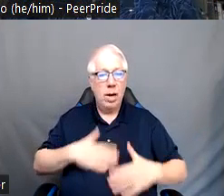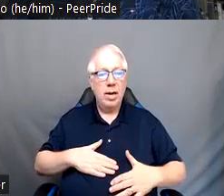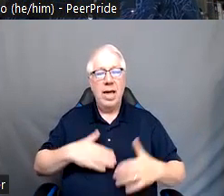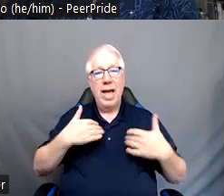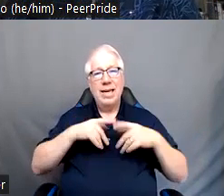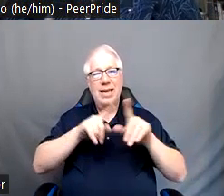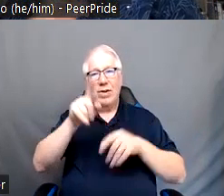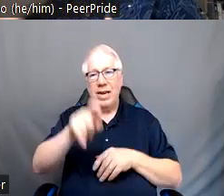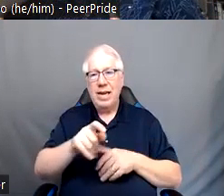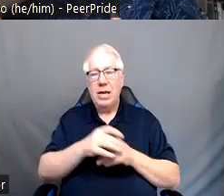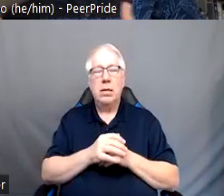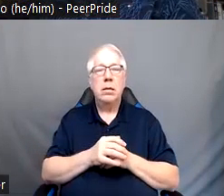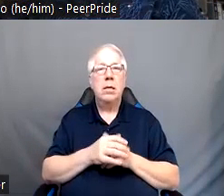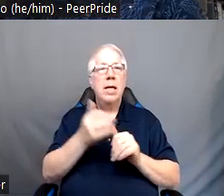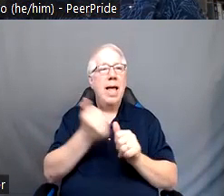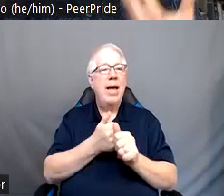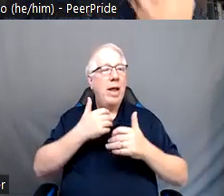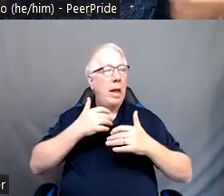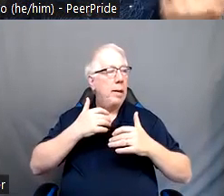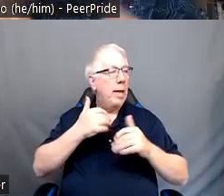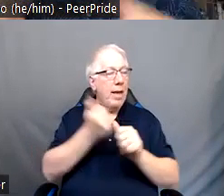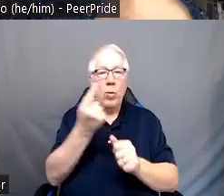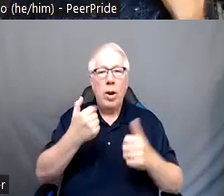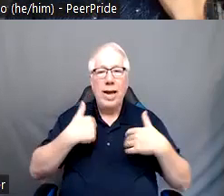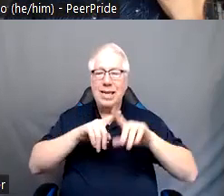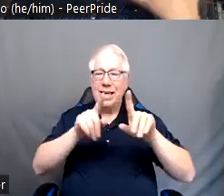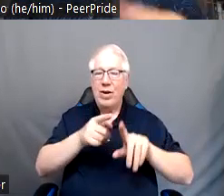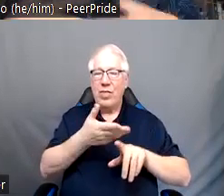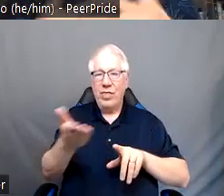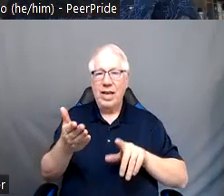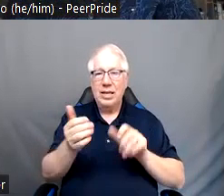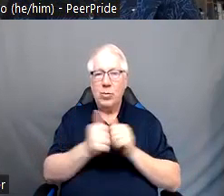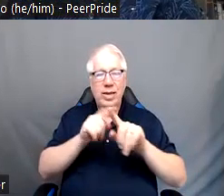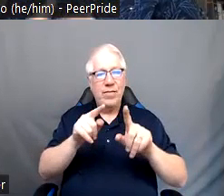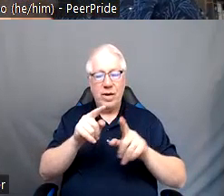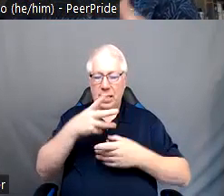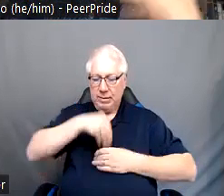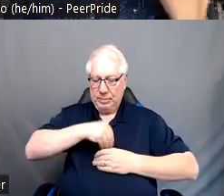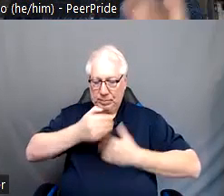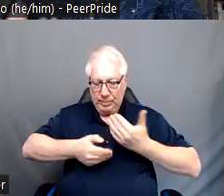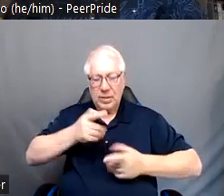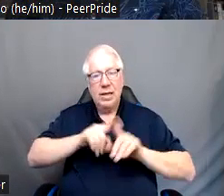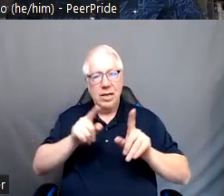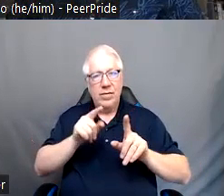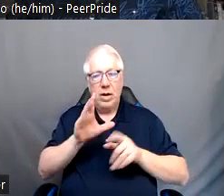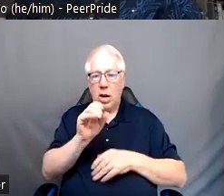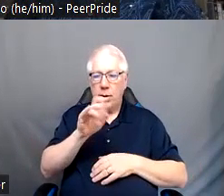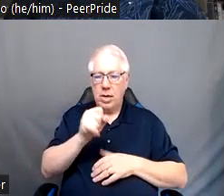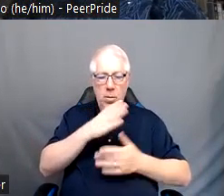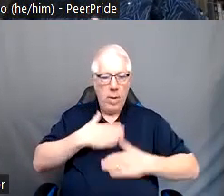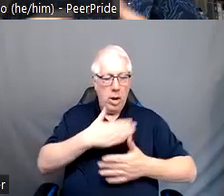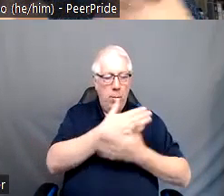has a different need. Everybody has different things going on with it, different endocrinology, different combinations of body